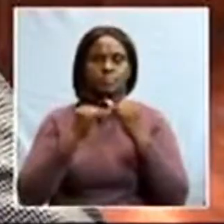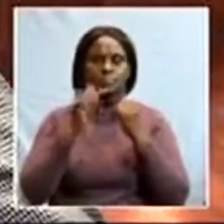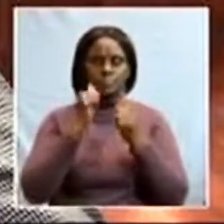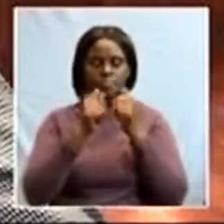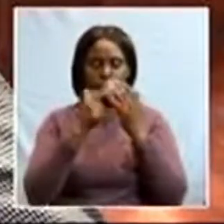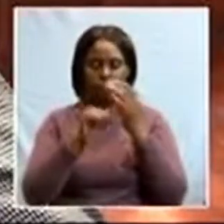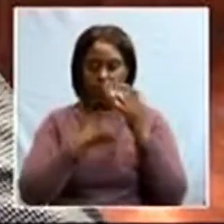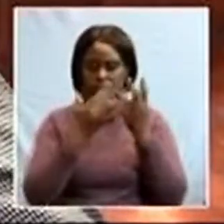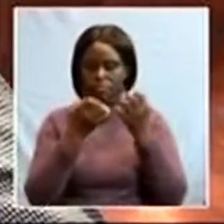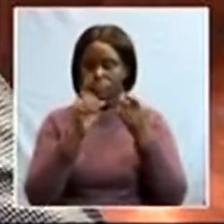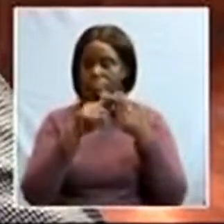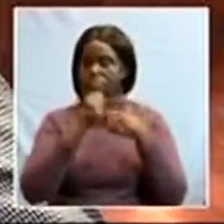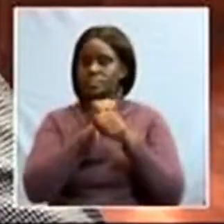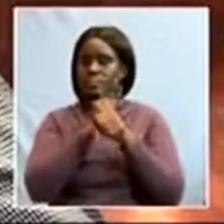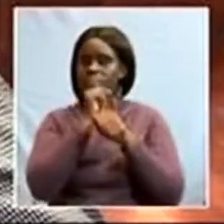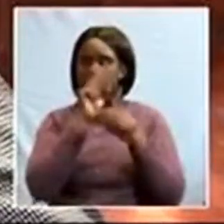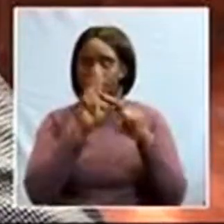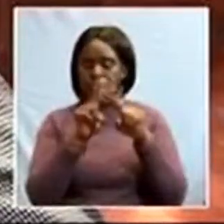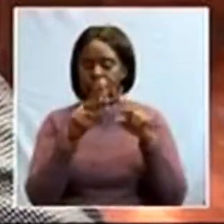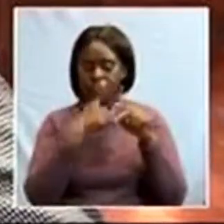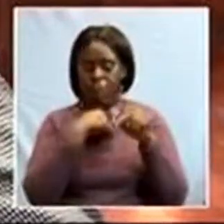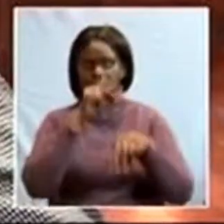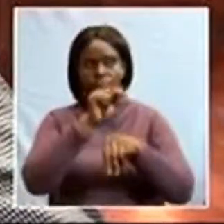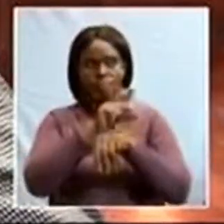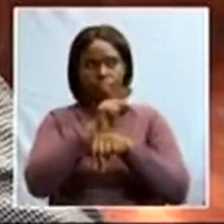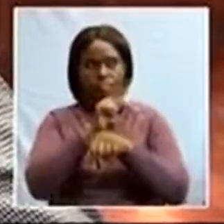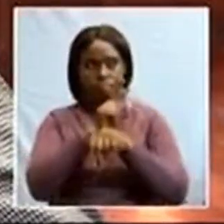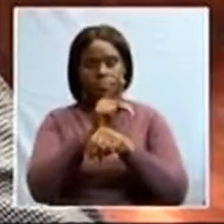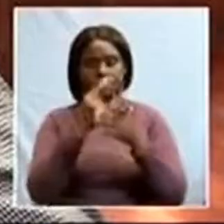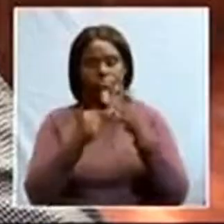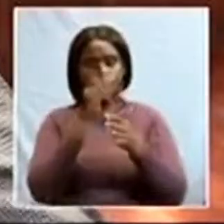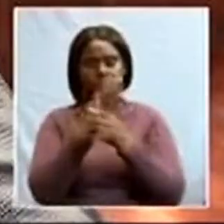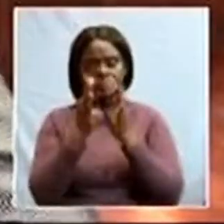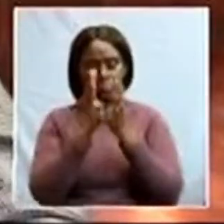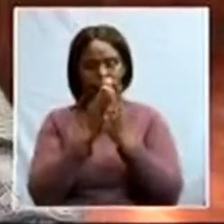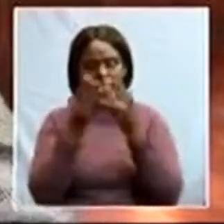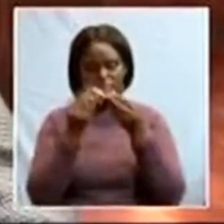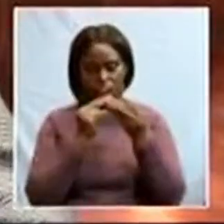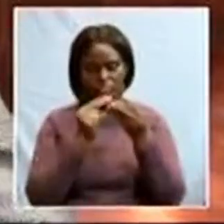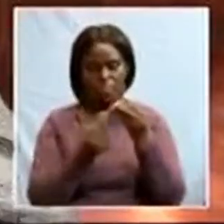we wanted to ensure that, Chair, there was quality in the product that the contractor was giving us.